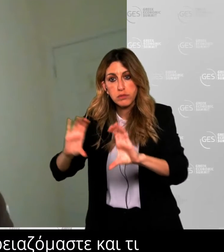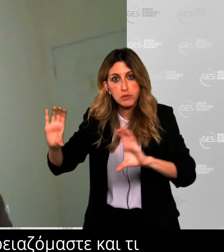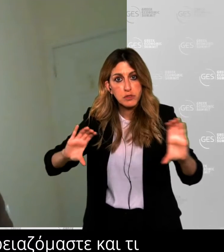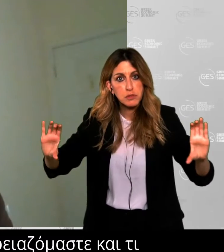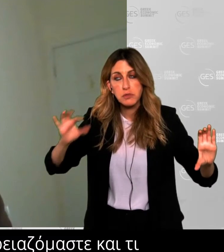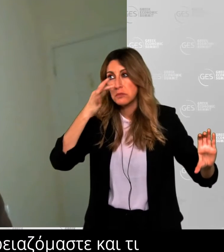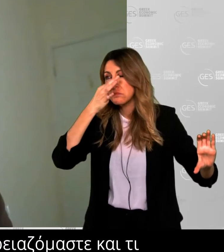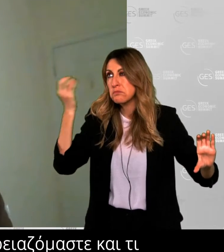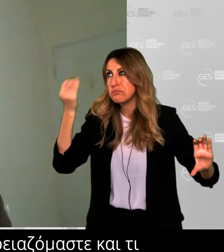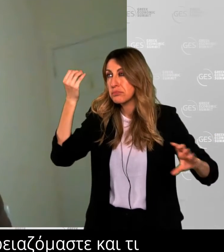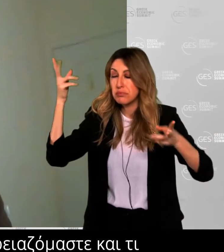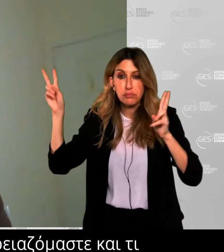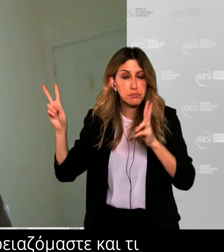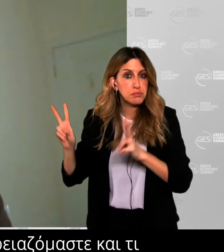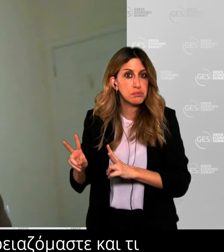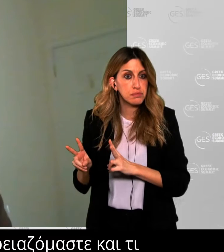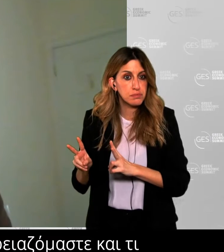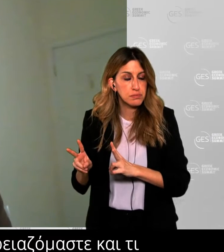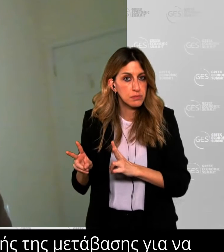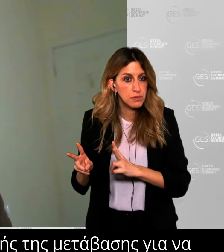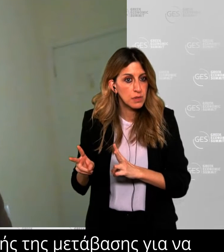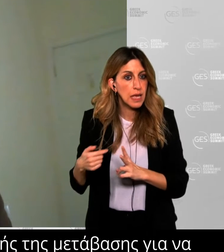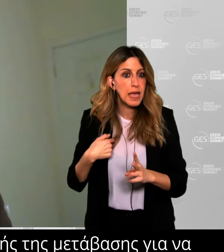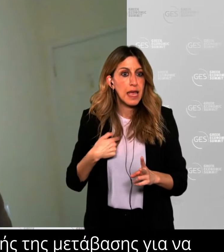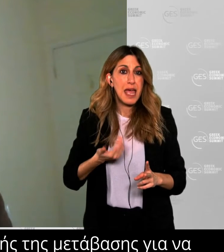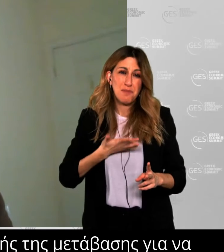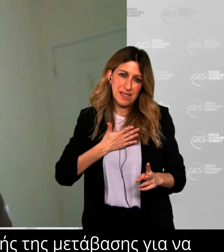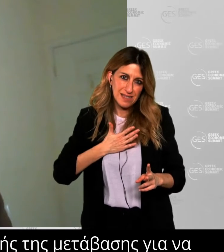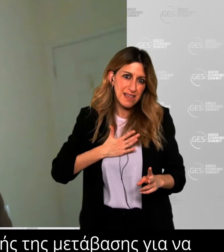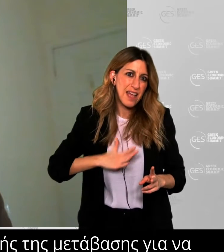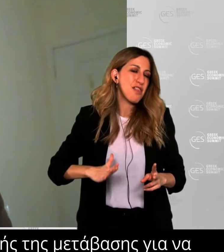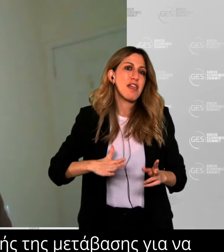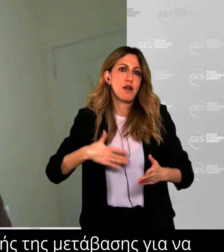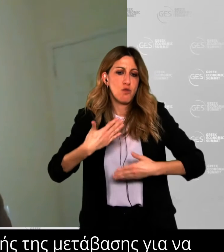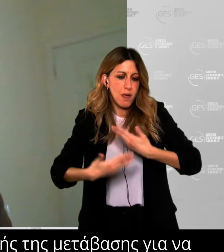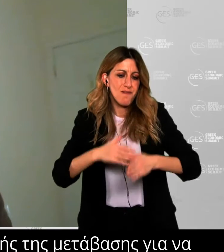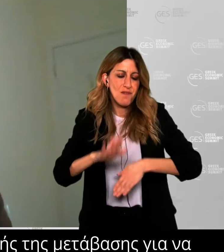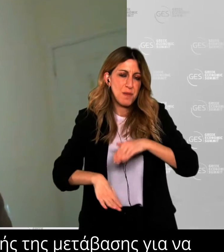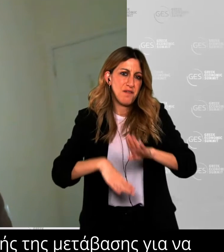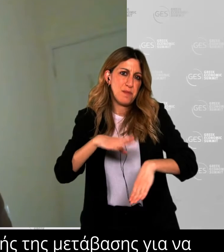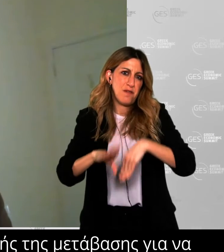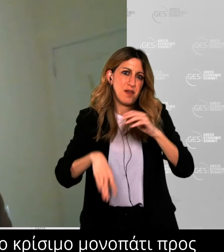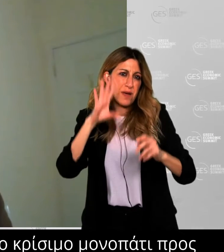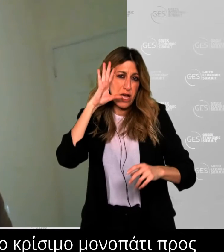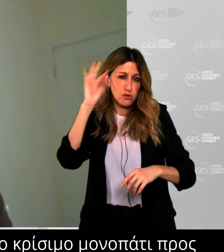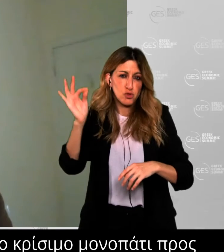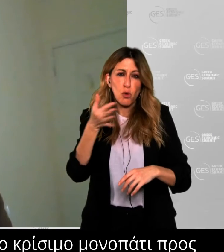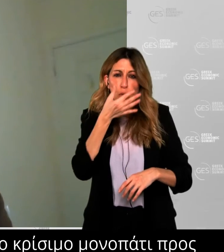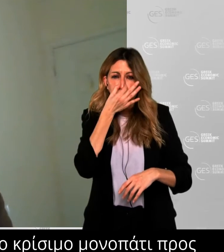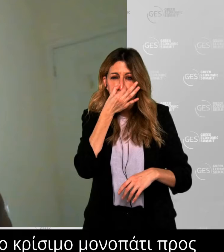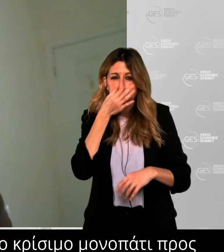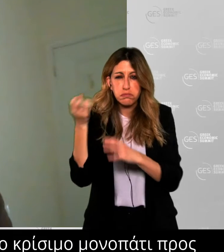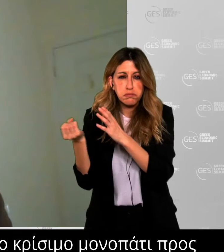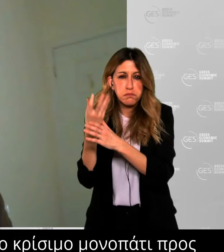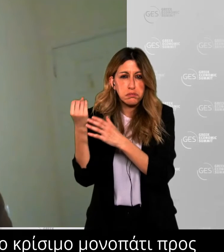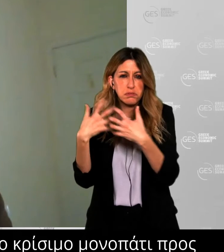net zero? And all of this, again, still coming into the group scorecard, the long-term incentive plan, the way that we reward and incentivize our people in the